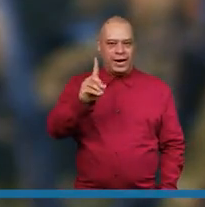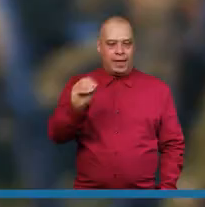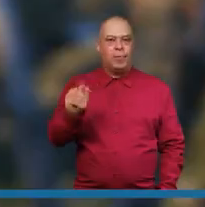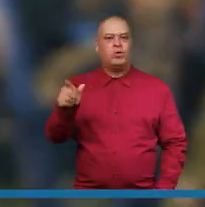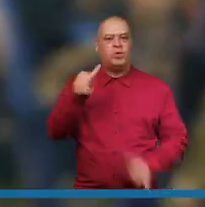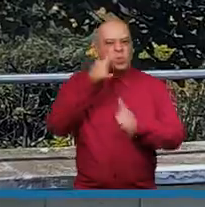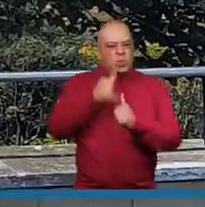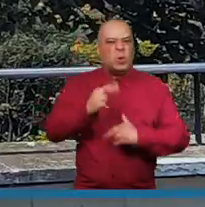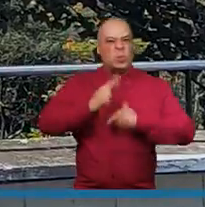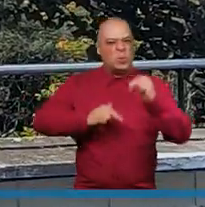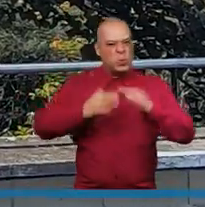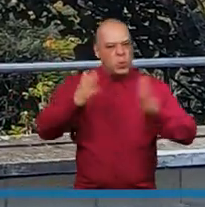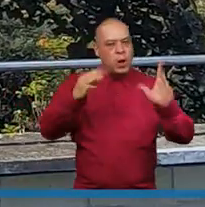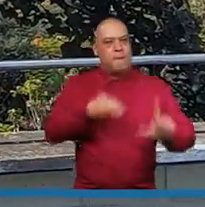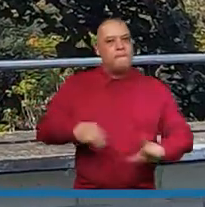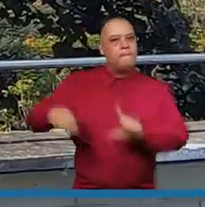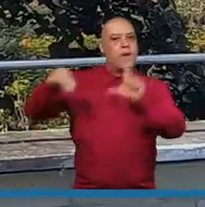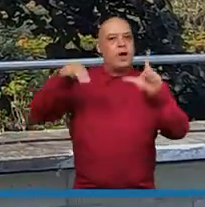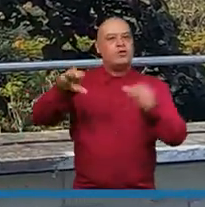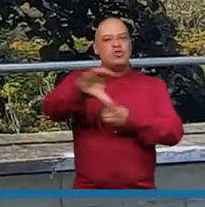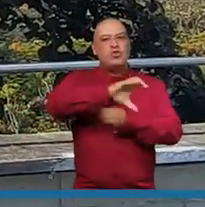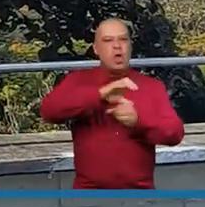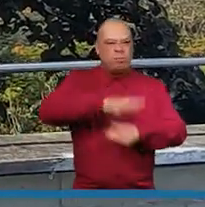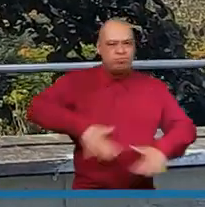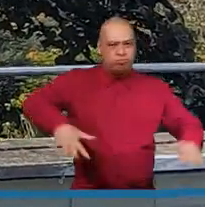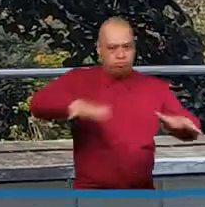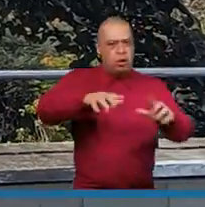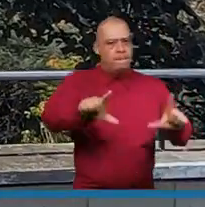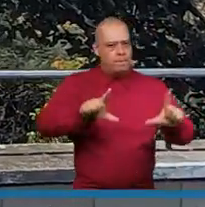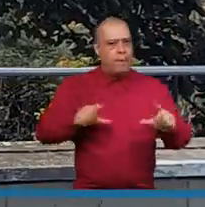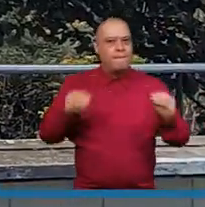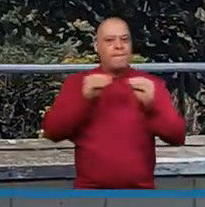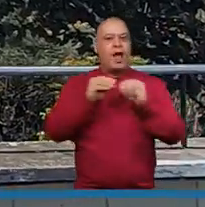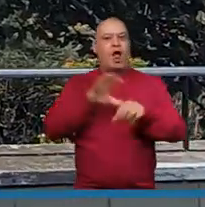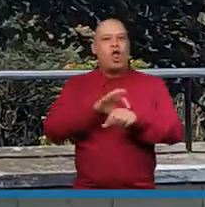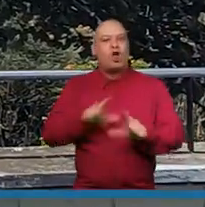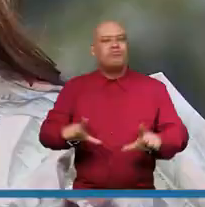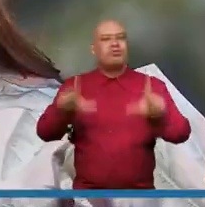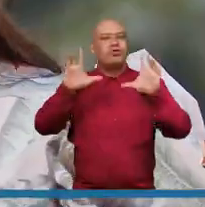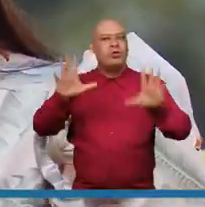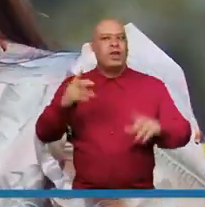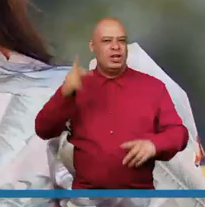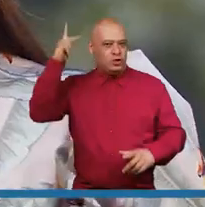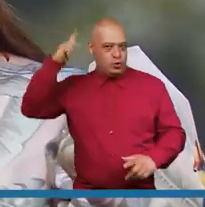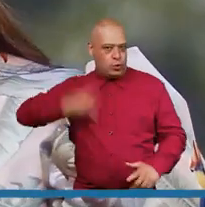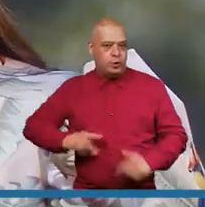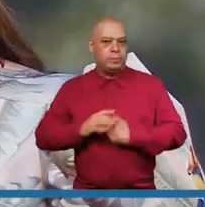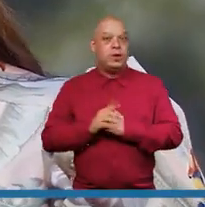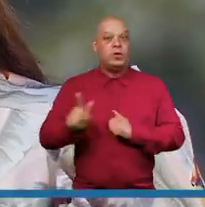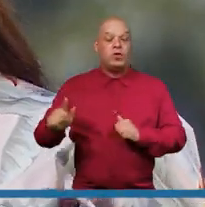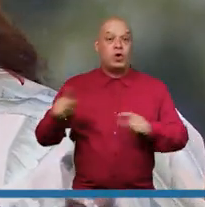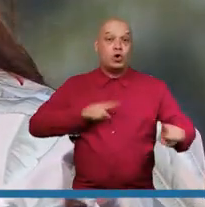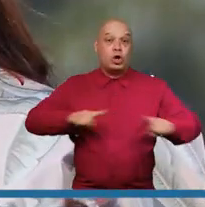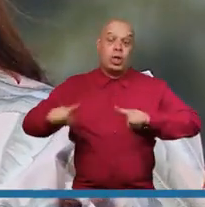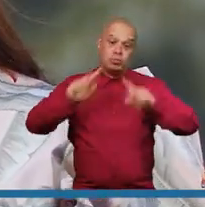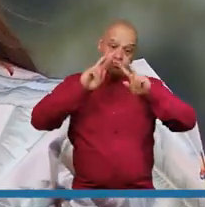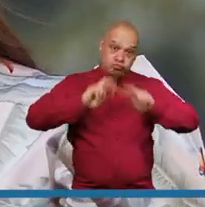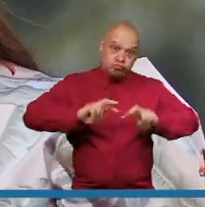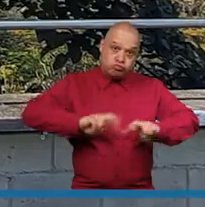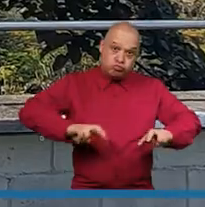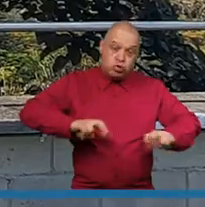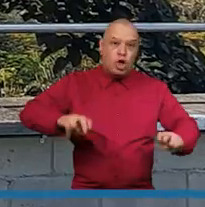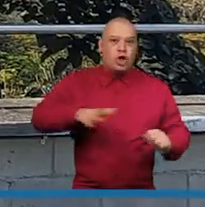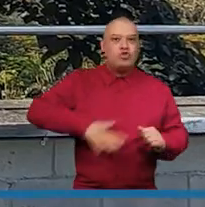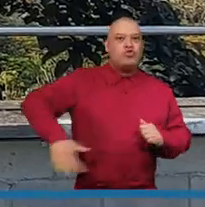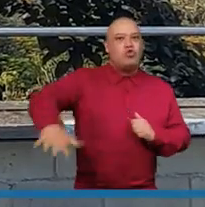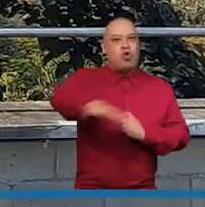es arquitecto, constructor, magíster en estudios urbanos regionales y también doctor en historia. Es coordinador de la línea de investigación